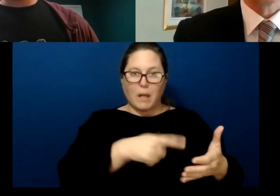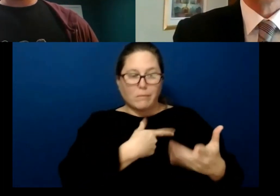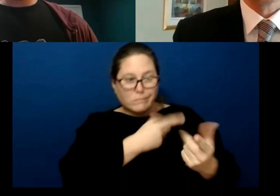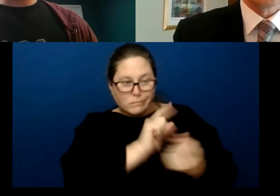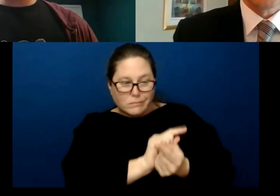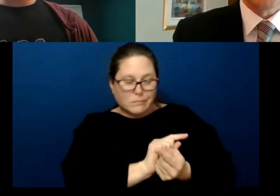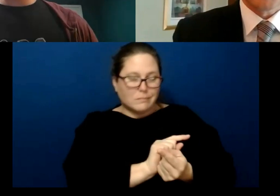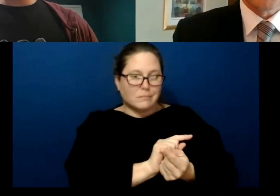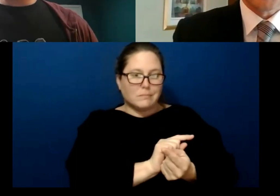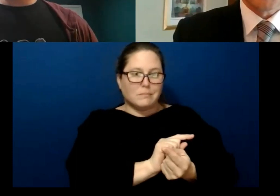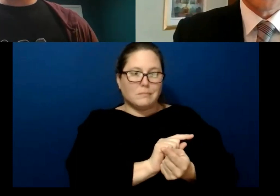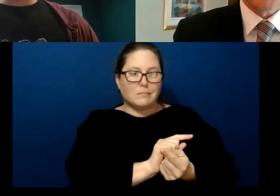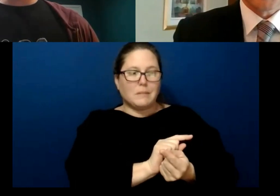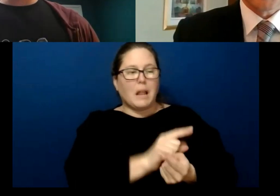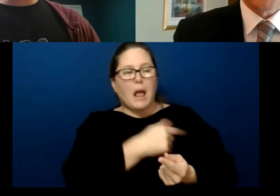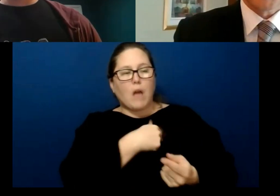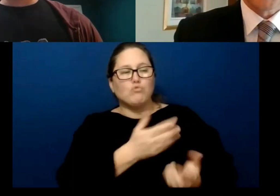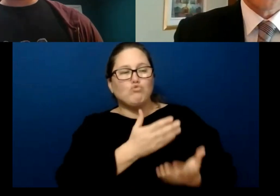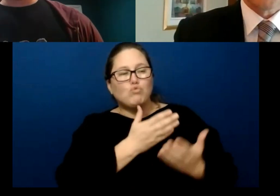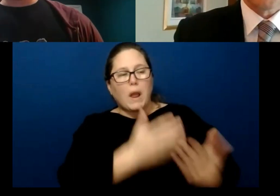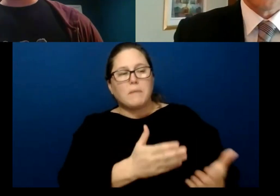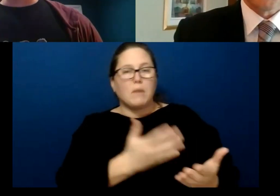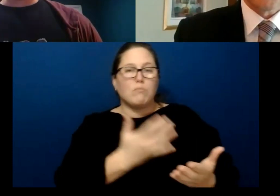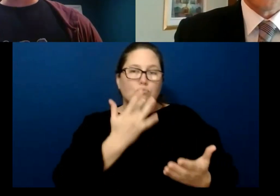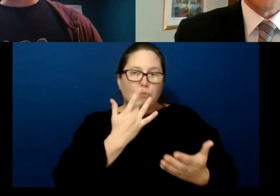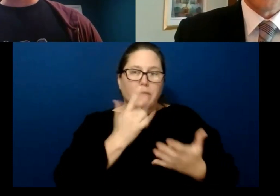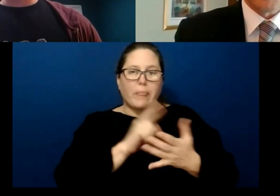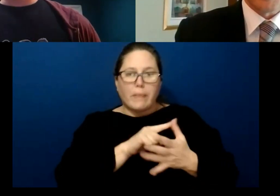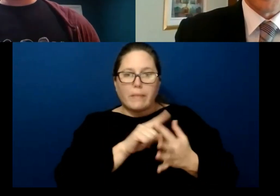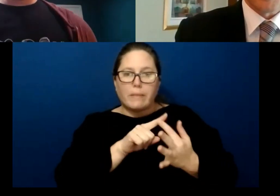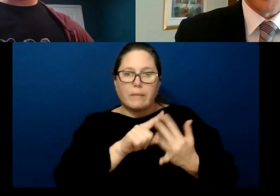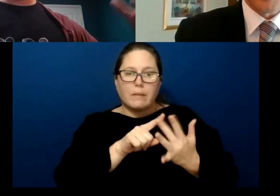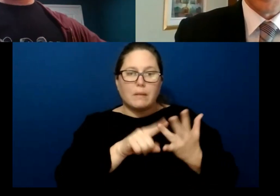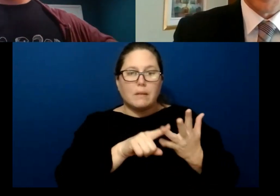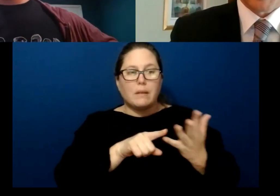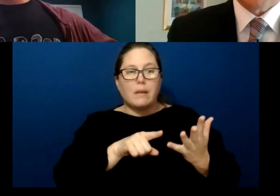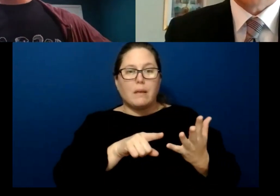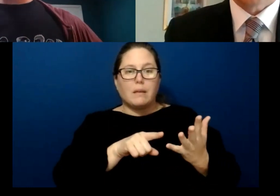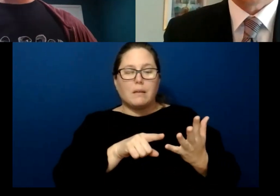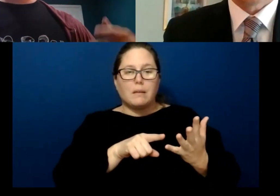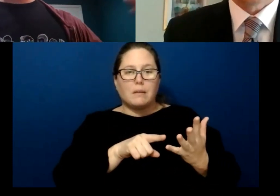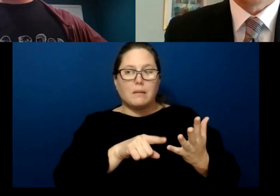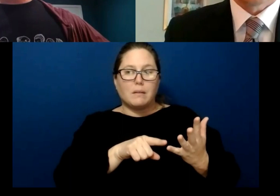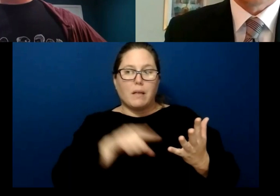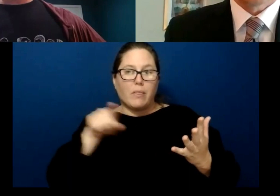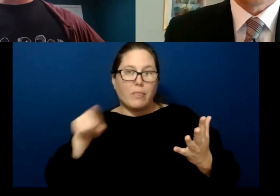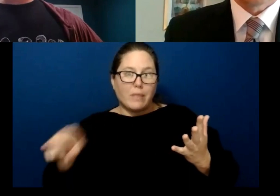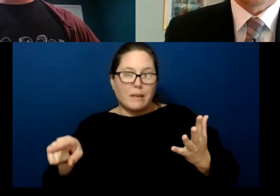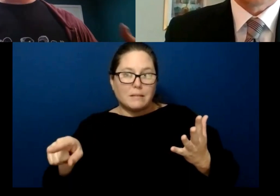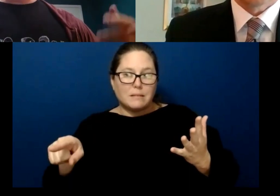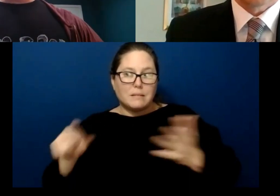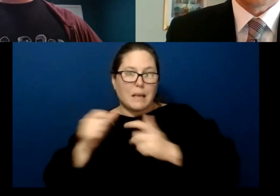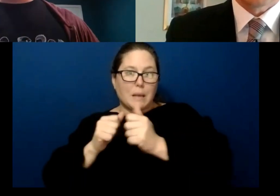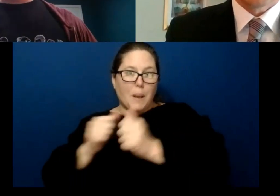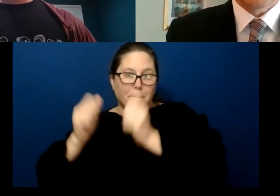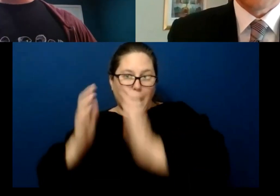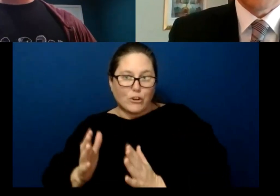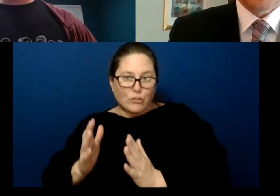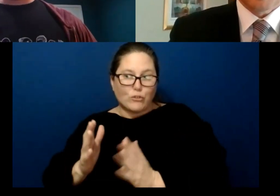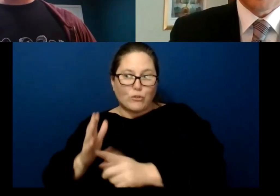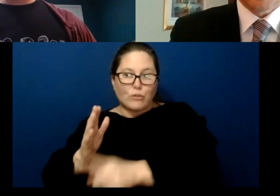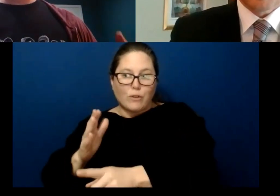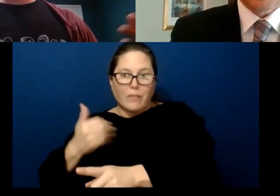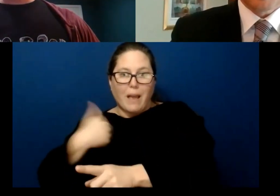give them recommendations on preferences of video gamers, and say, hey, look at this competitor that we have, or this other game that did this really